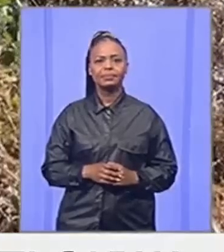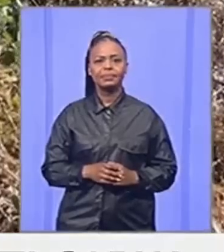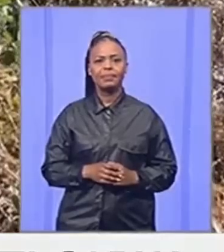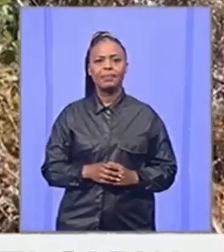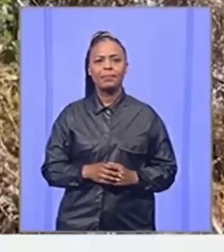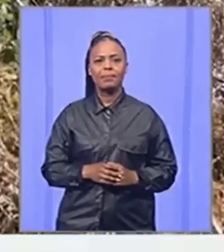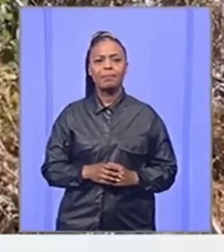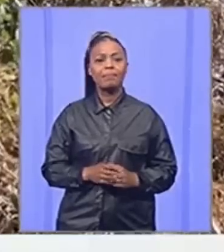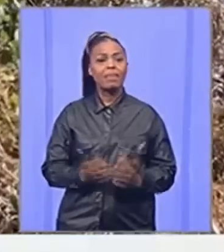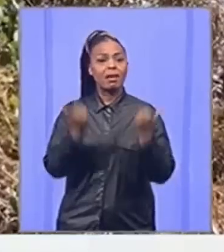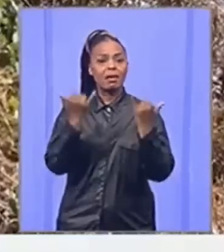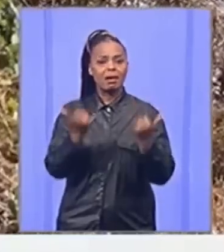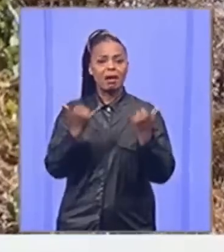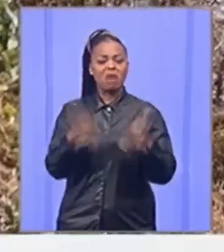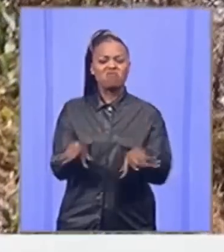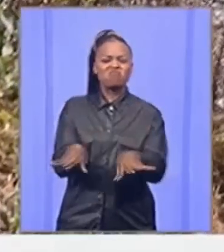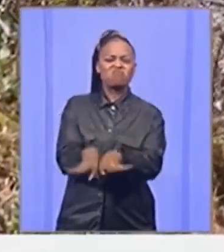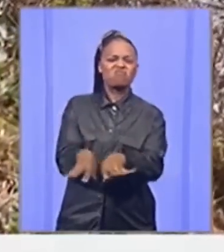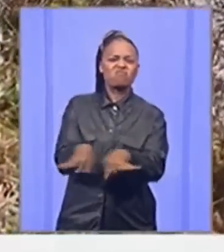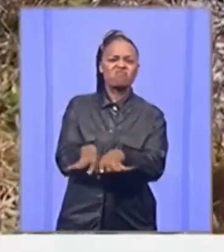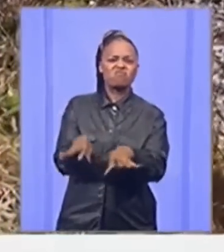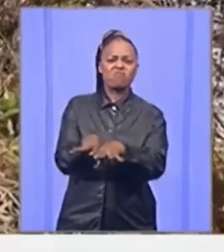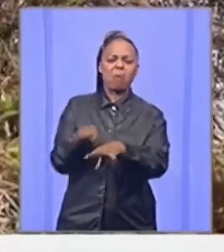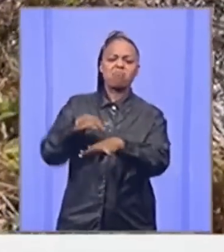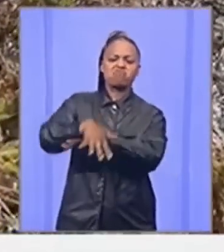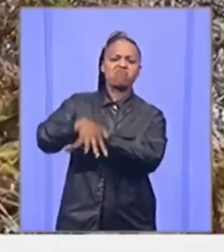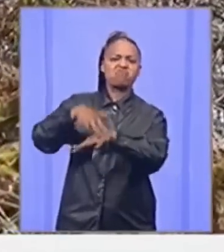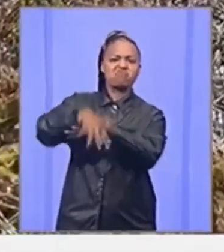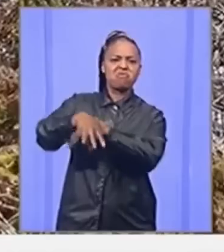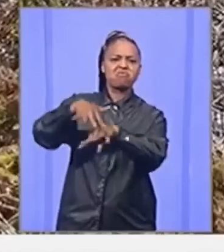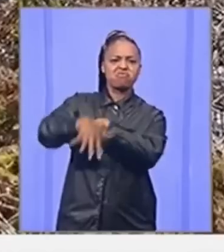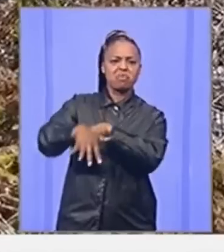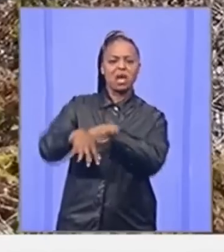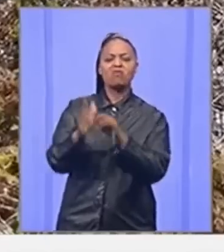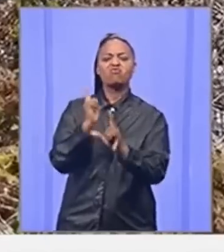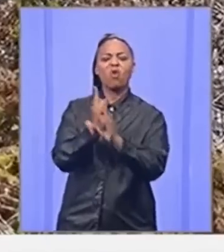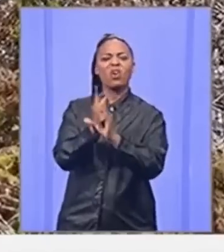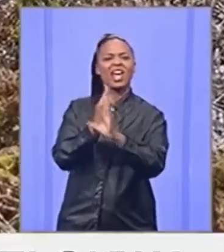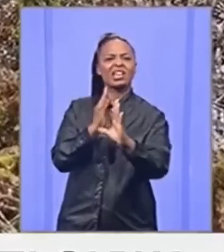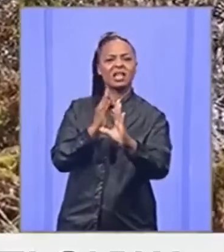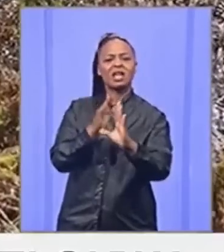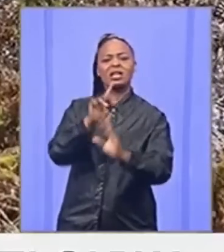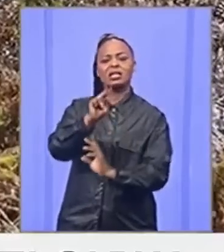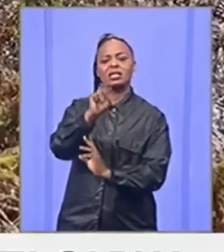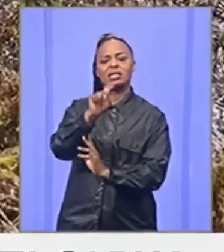Kelela tšhila ye sa laolegego e šetše le setlwaedi go badudi ba lekeišeneng la Nthabiseng. Le